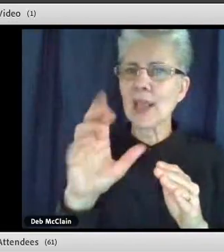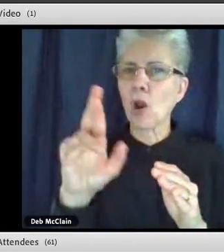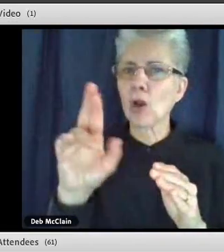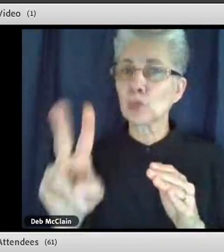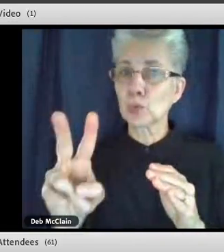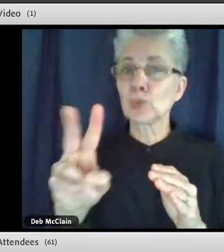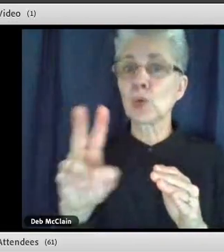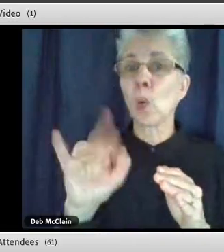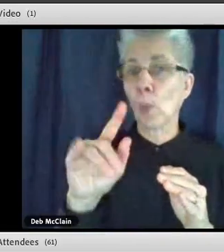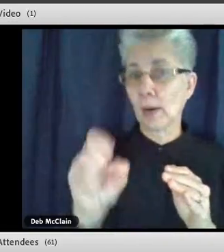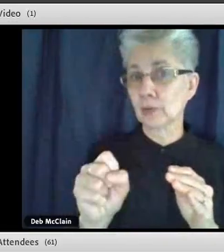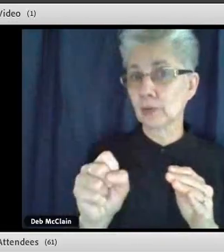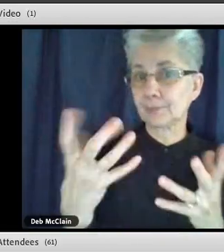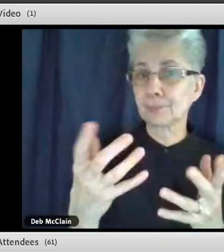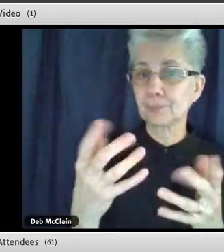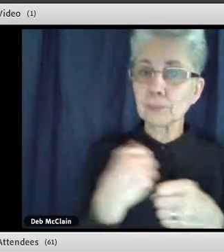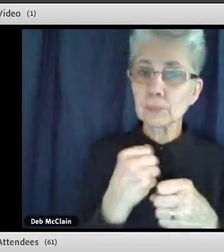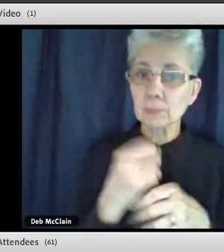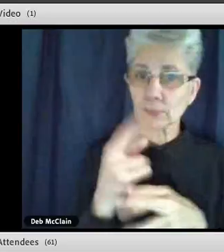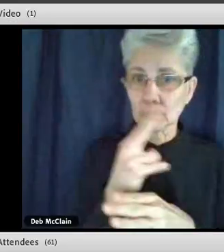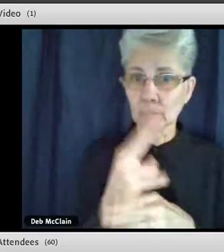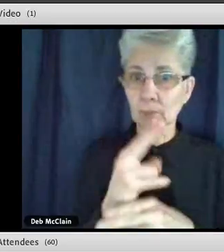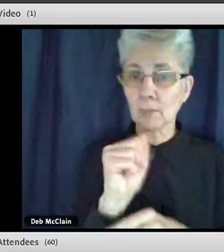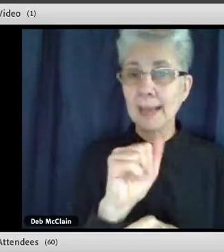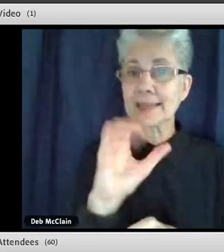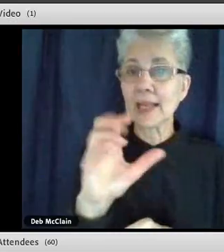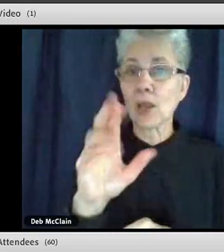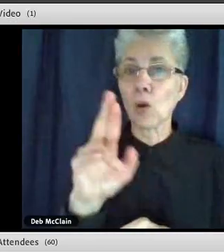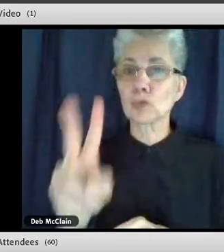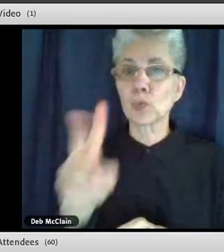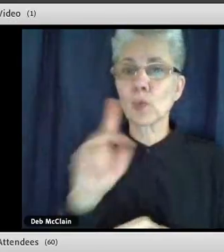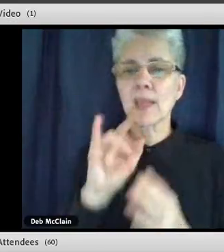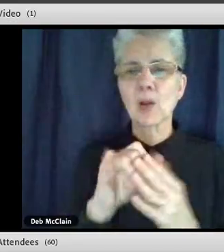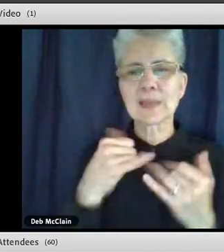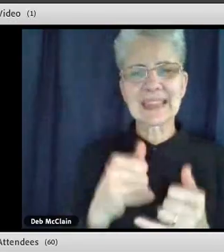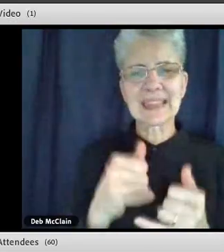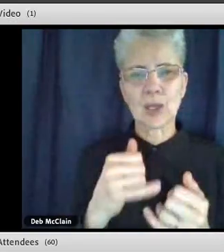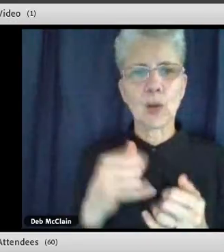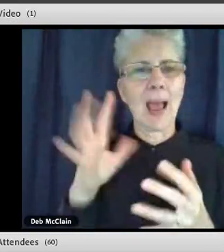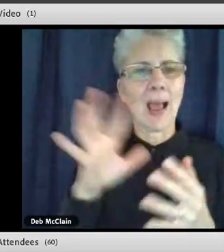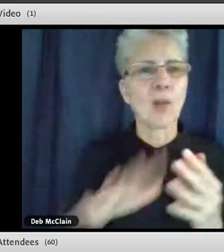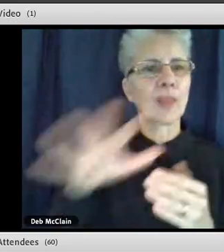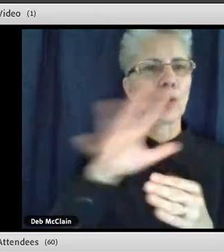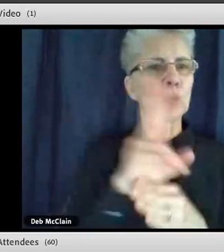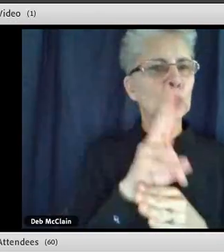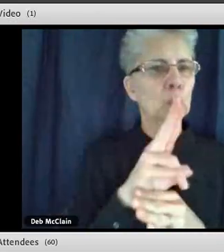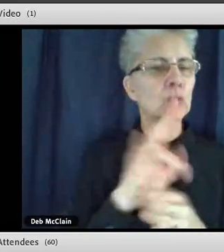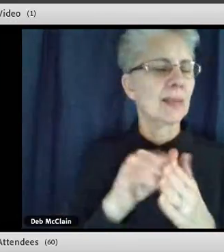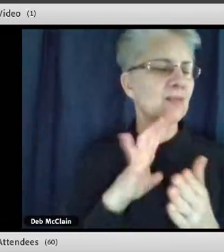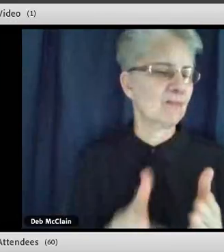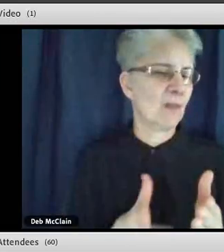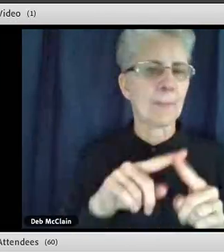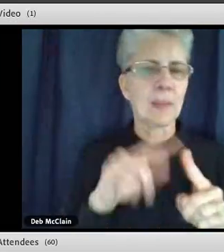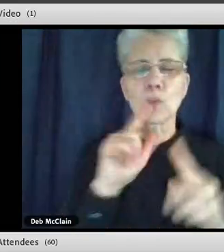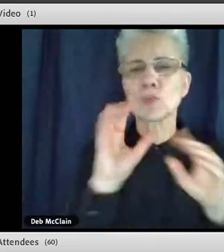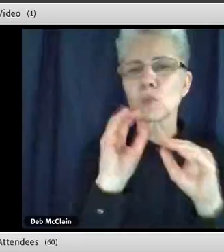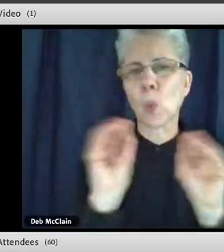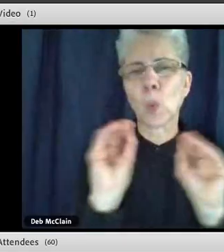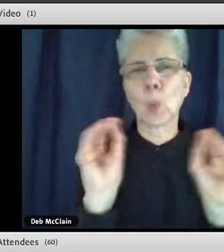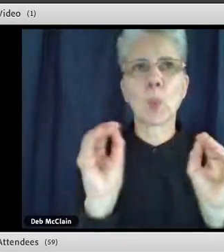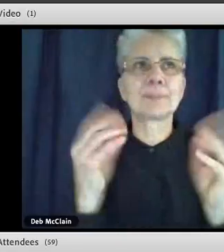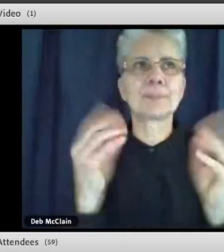using AACR2 that are still in existence, and that's fine. There was no, special